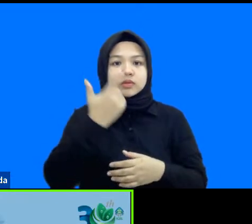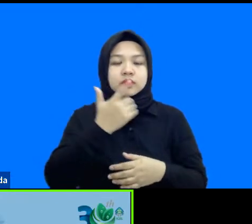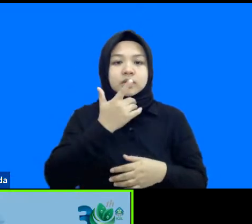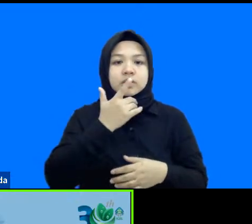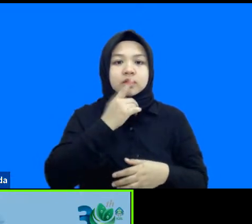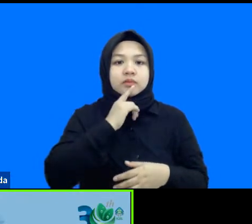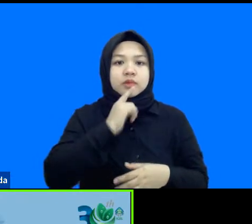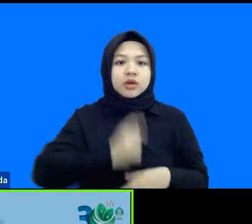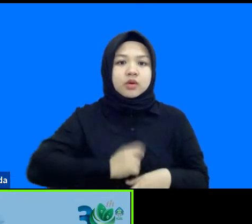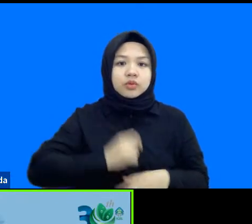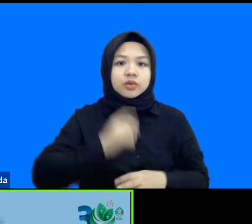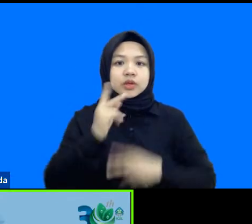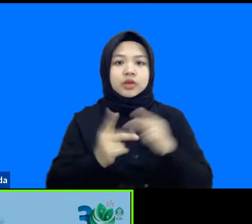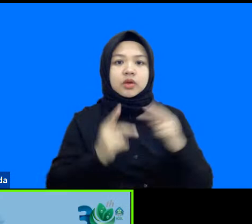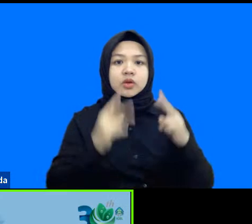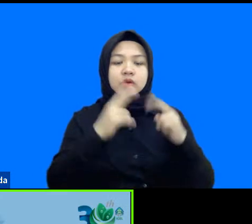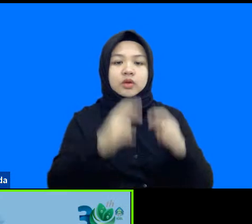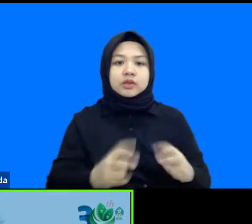process shall